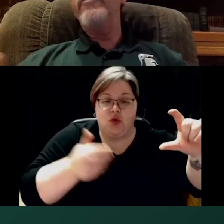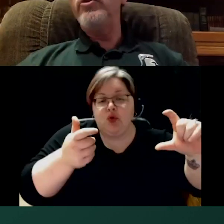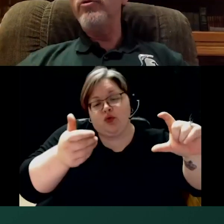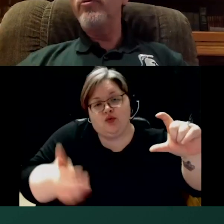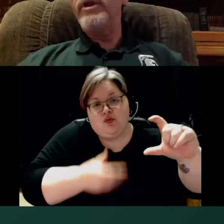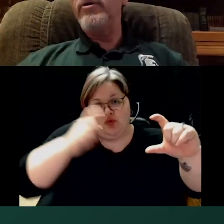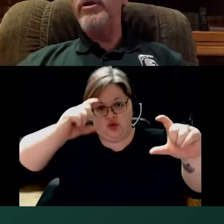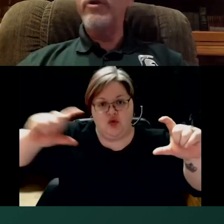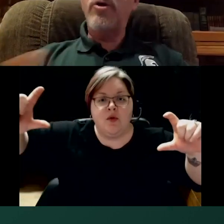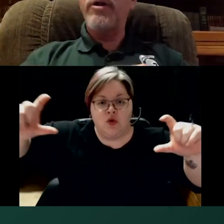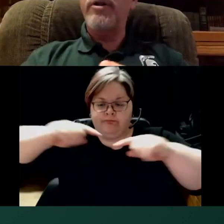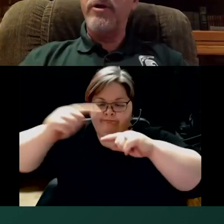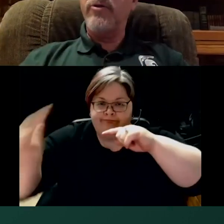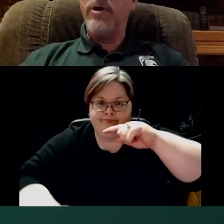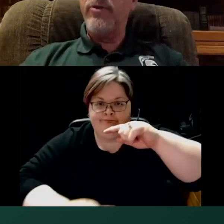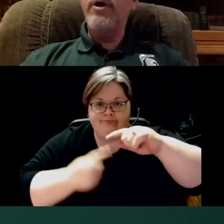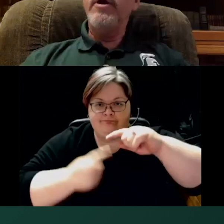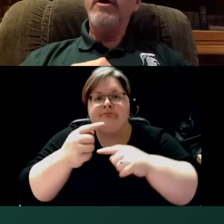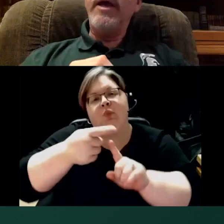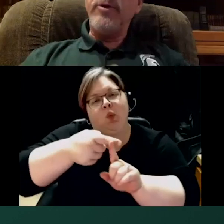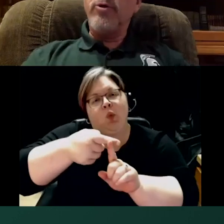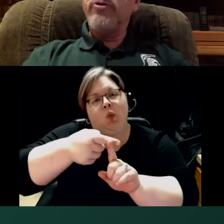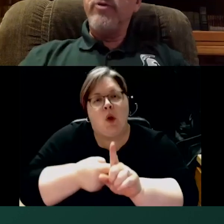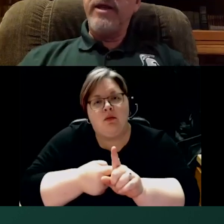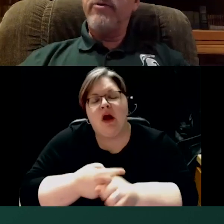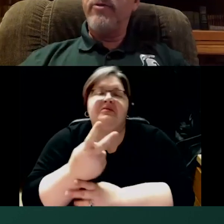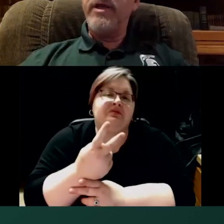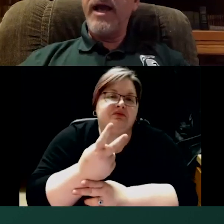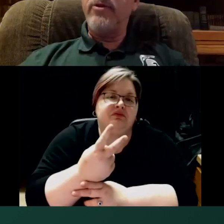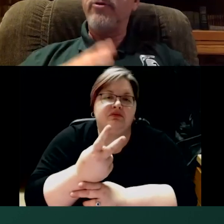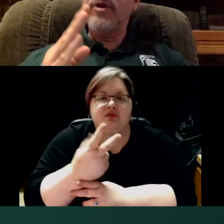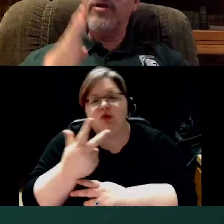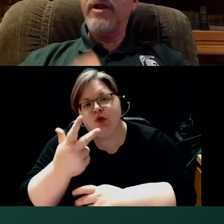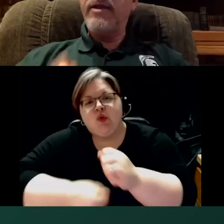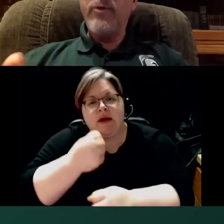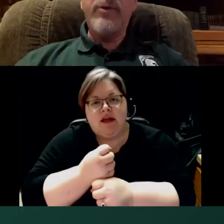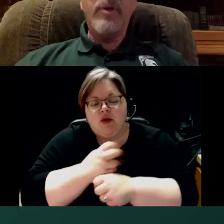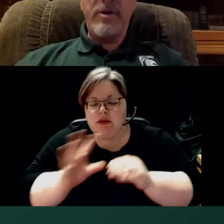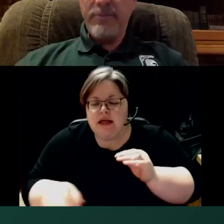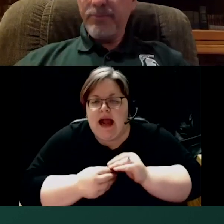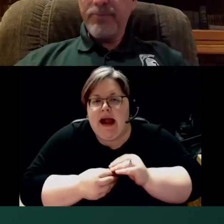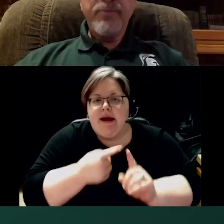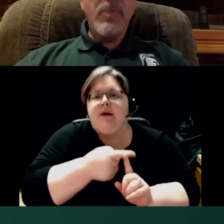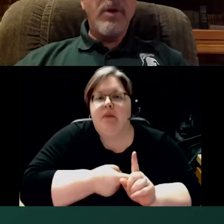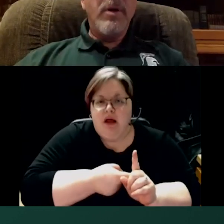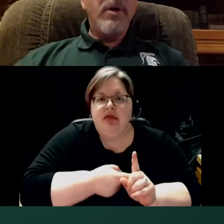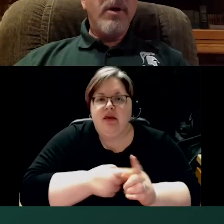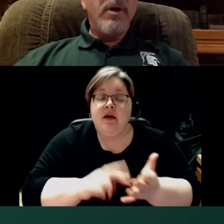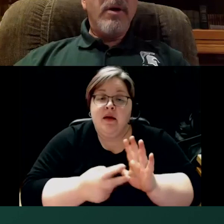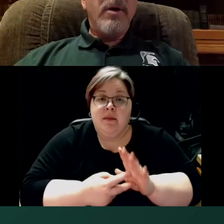And every 2 or 3 years, you just toss in another month in order to get the calendar to stay with the sun.